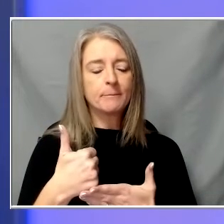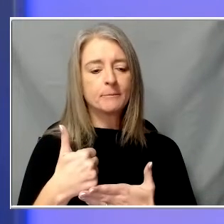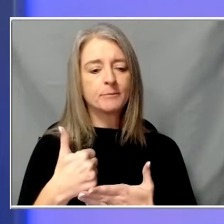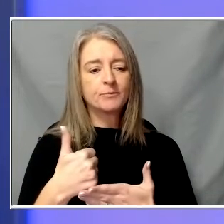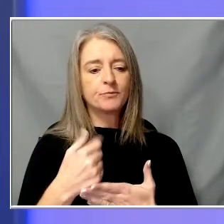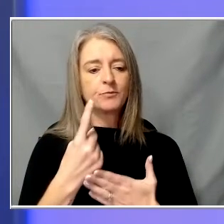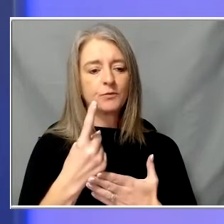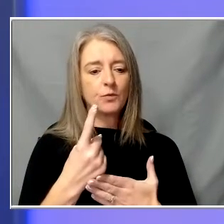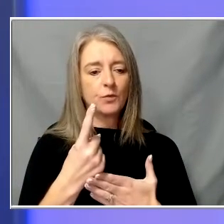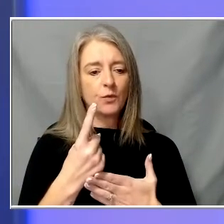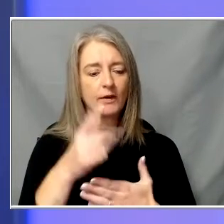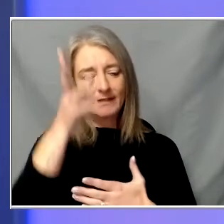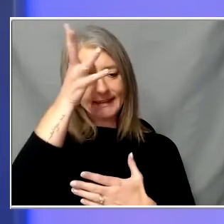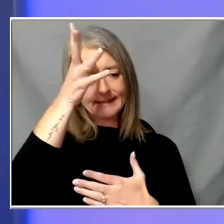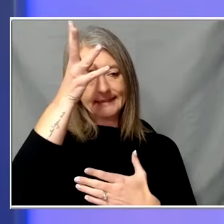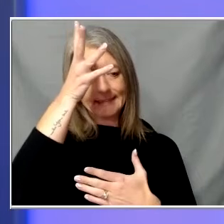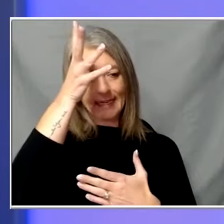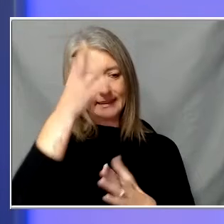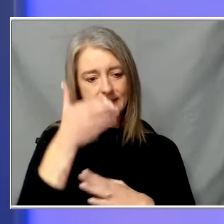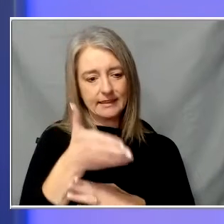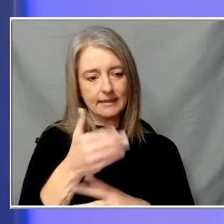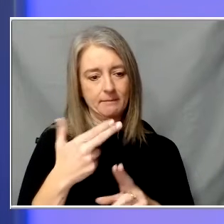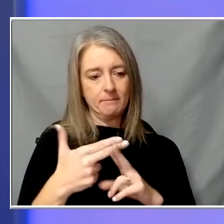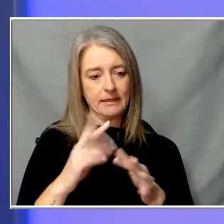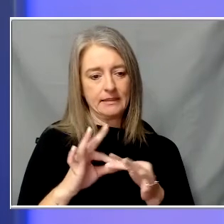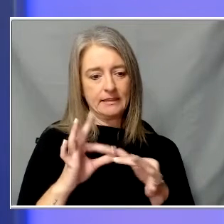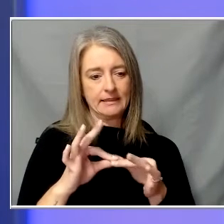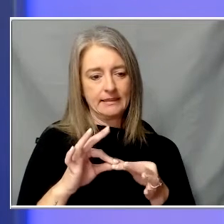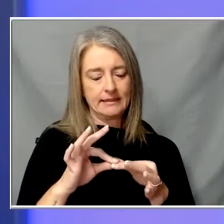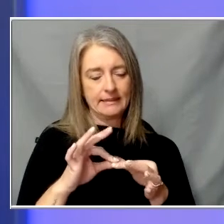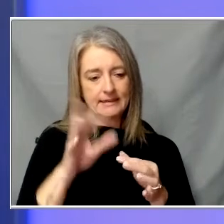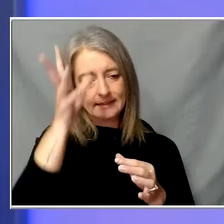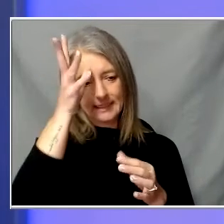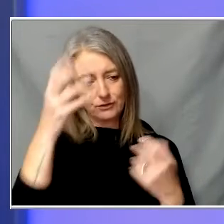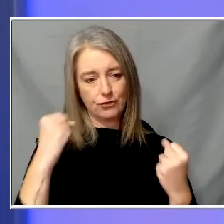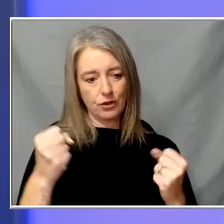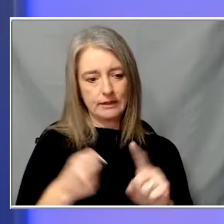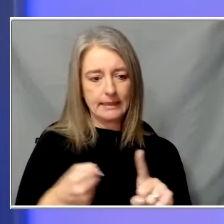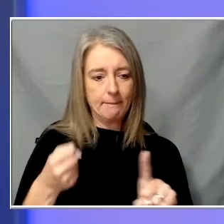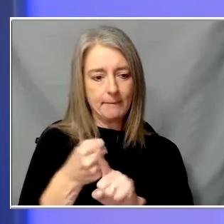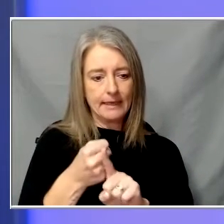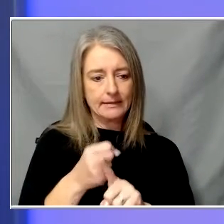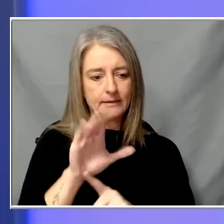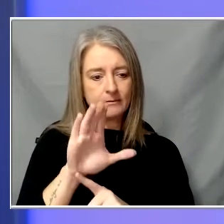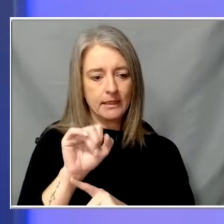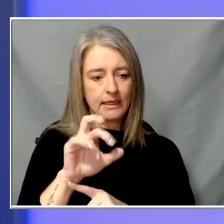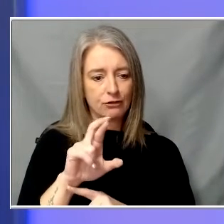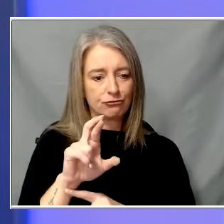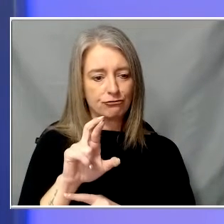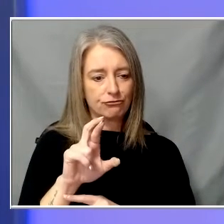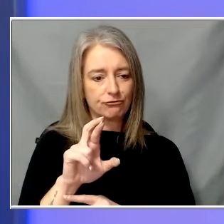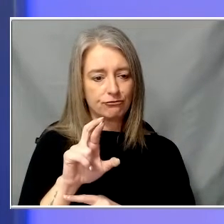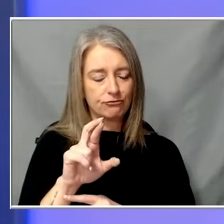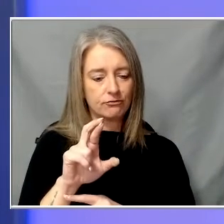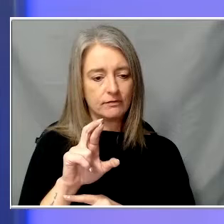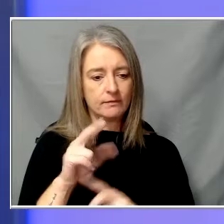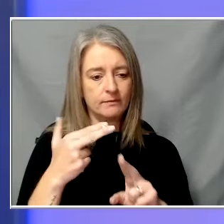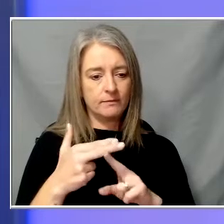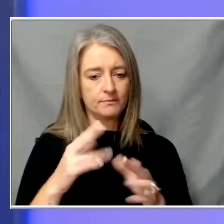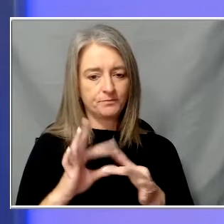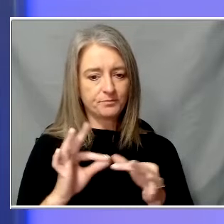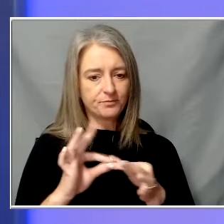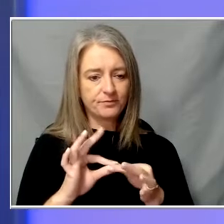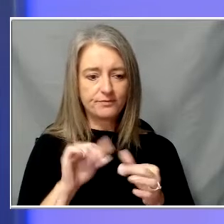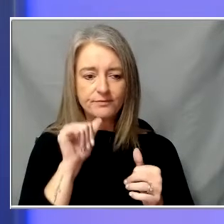the dads there had mentioned that his family had been strongly impacted by cancer, and he just mentioned, he's like, look, I don't have a